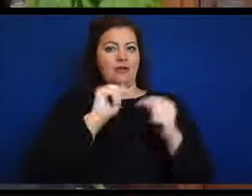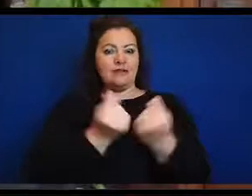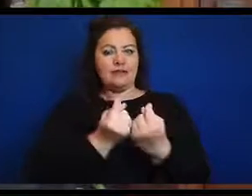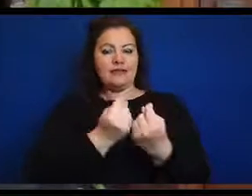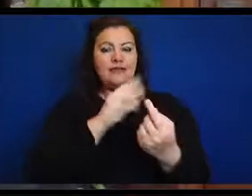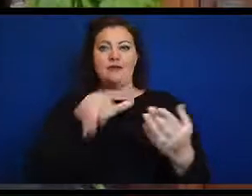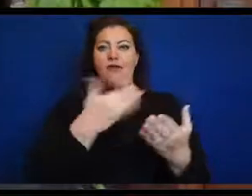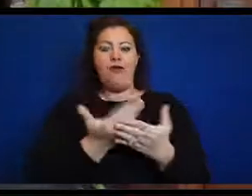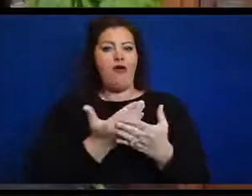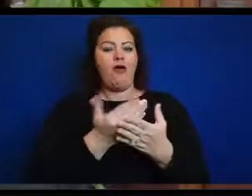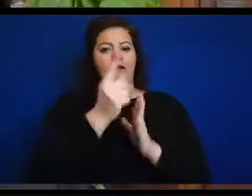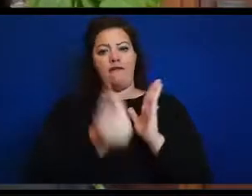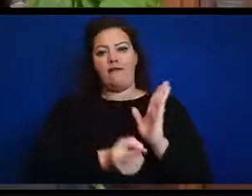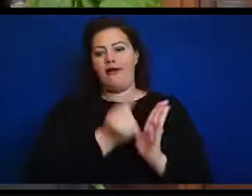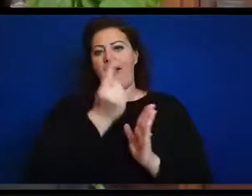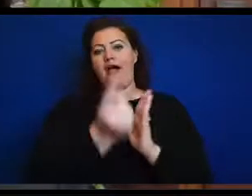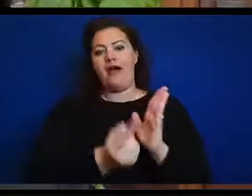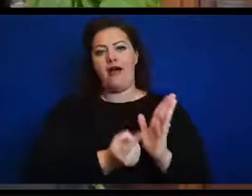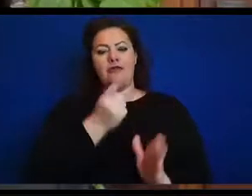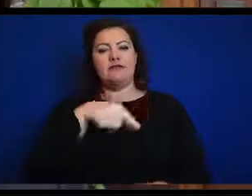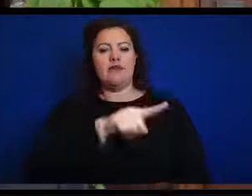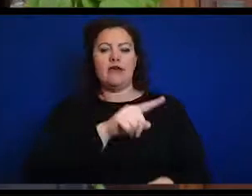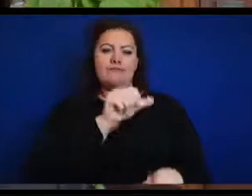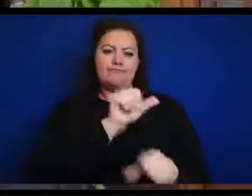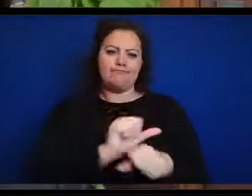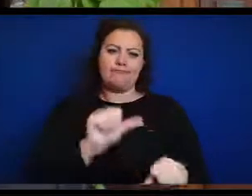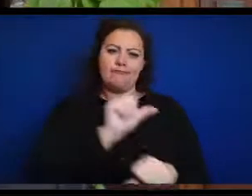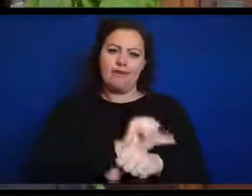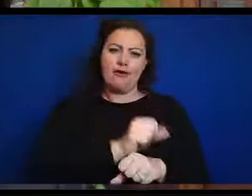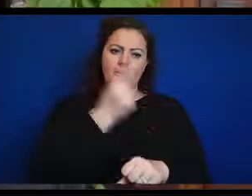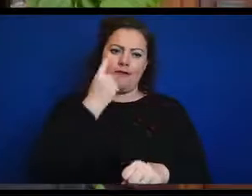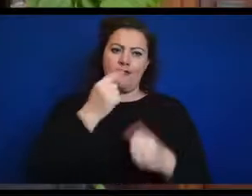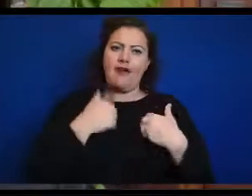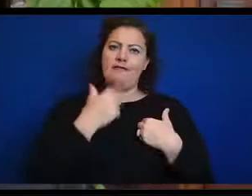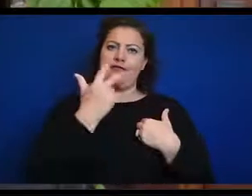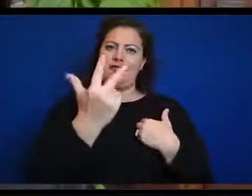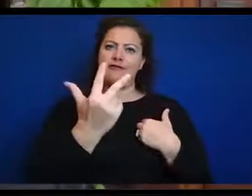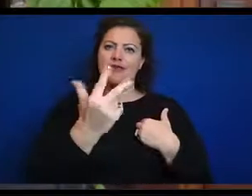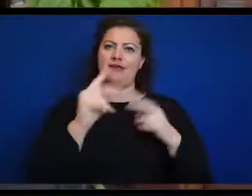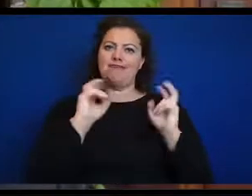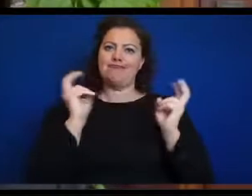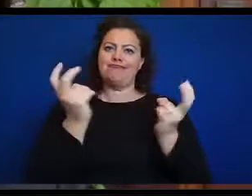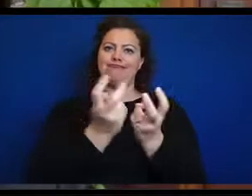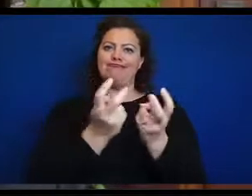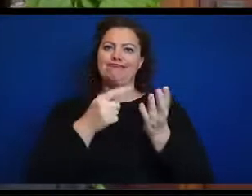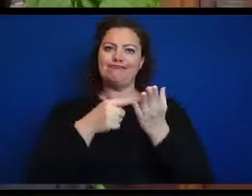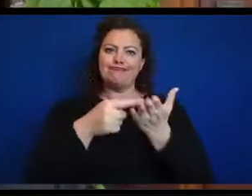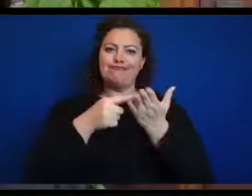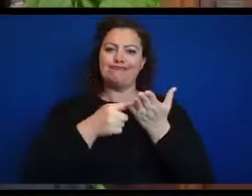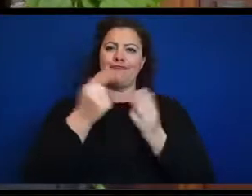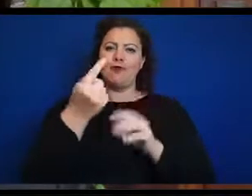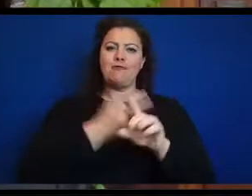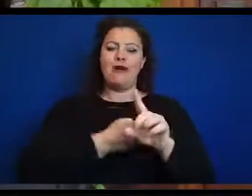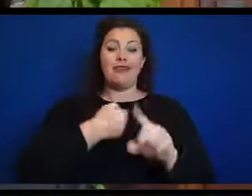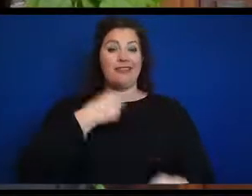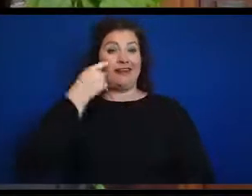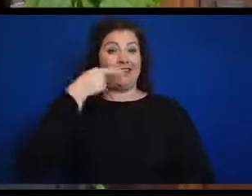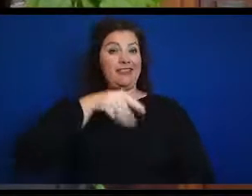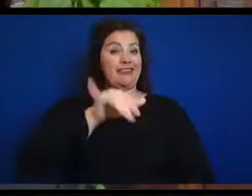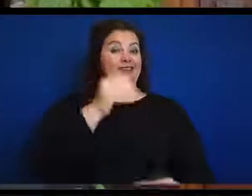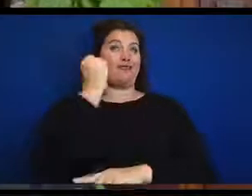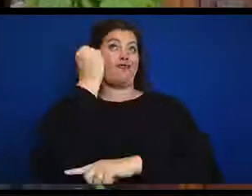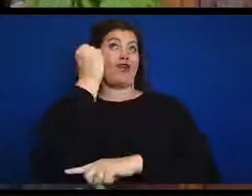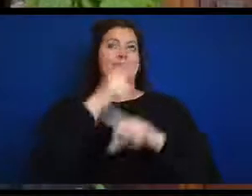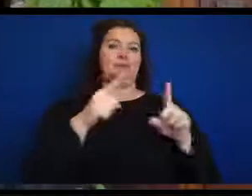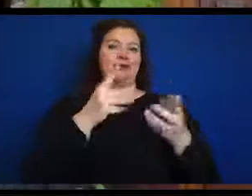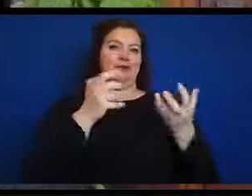the hours that they put in to have 3 hearings in a month. Ranking Member Scott, I think it's a record, but it's probably not a record we want to